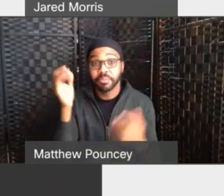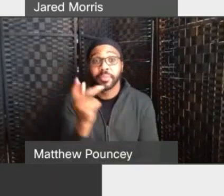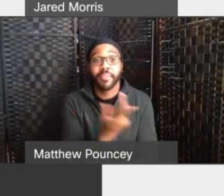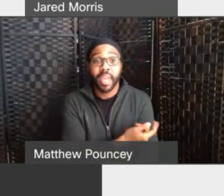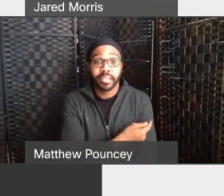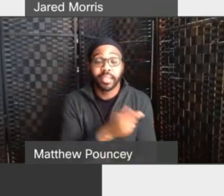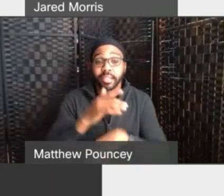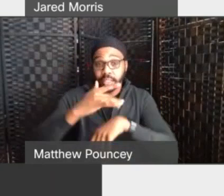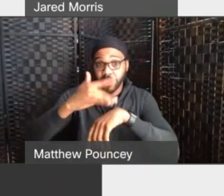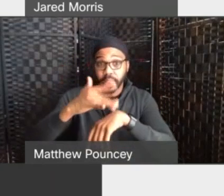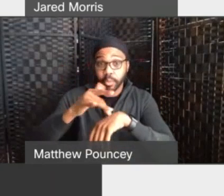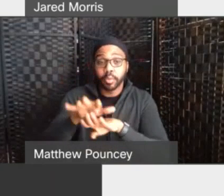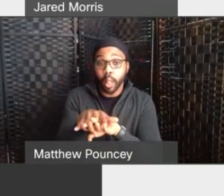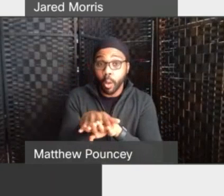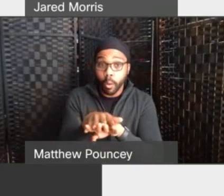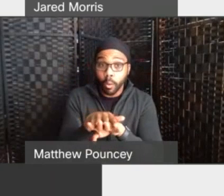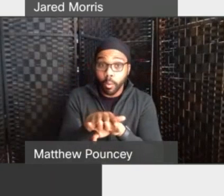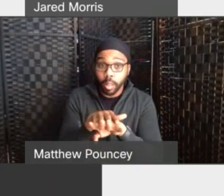available slowly.